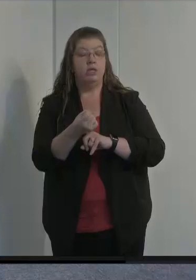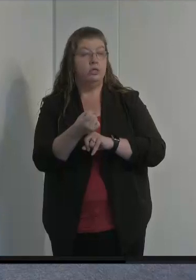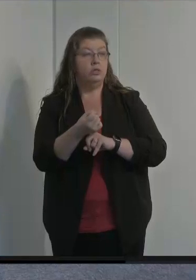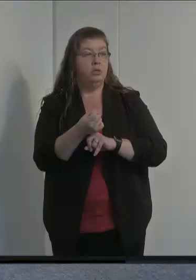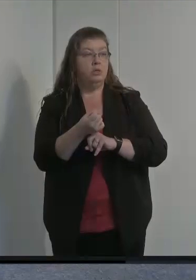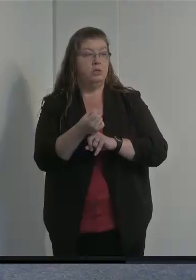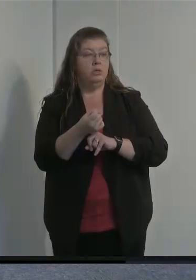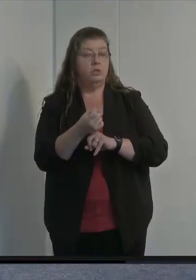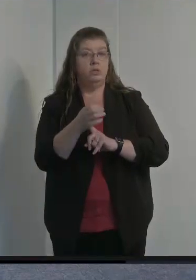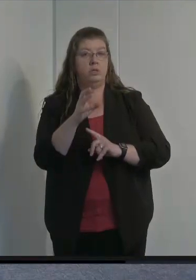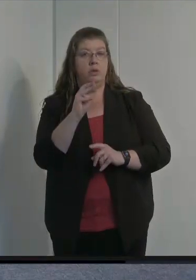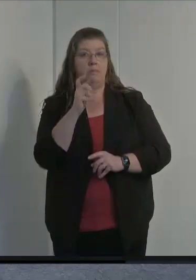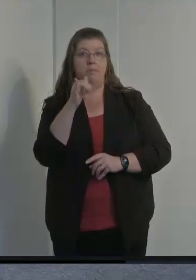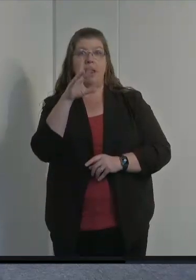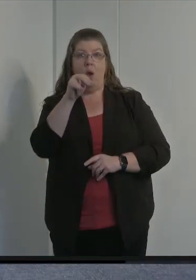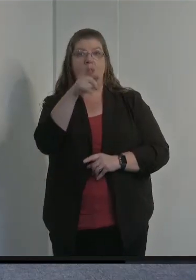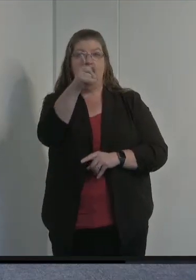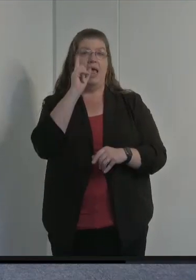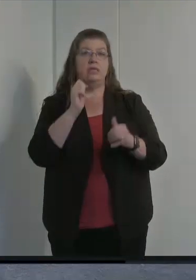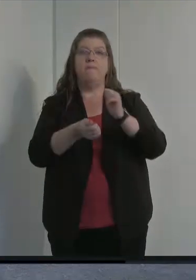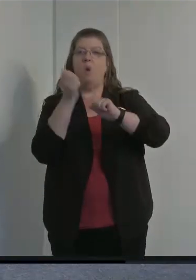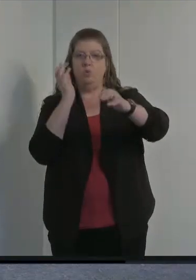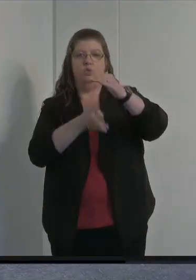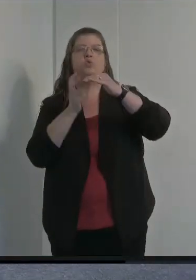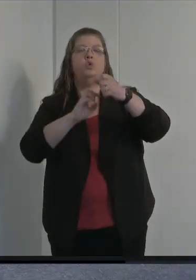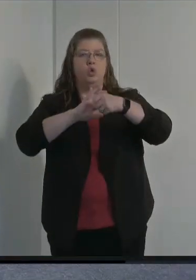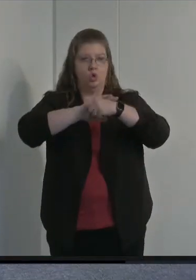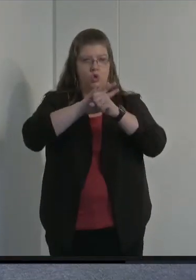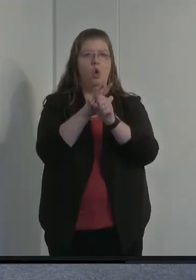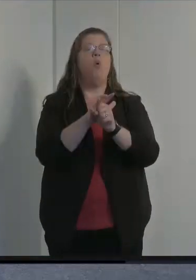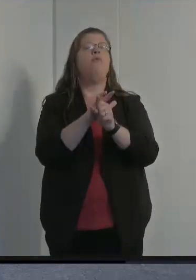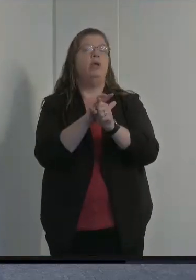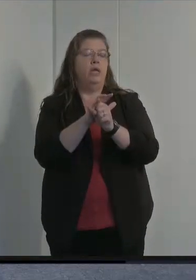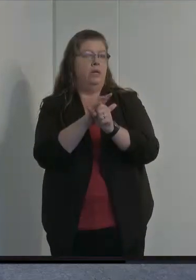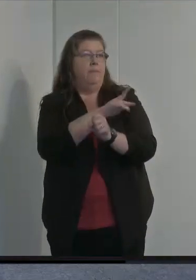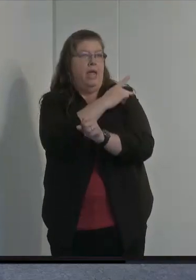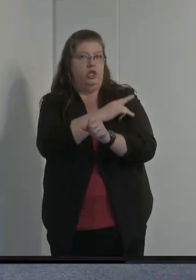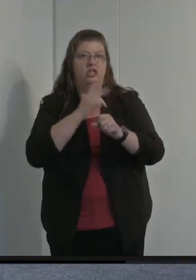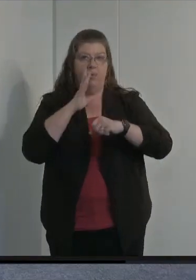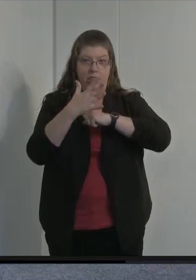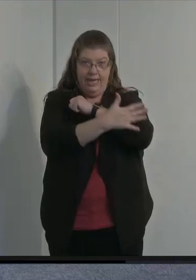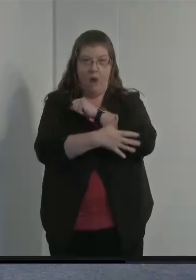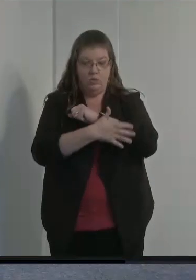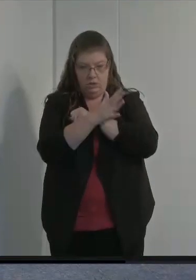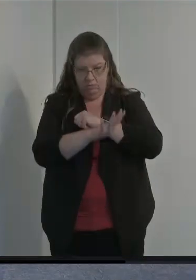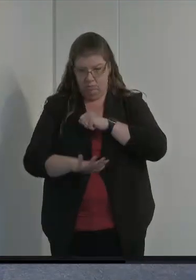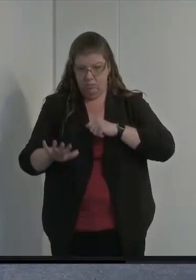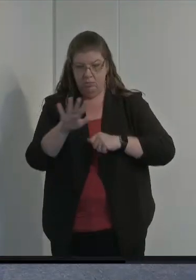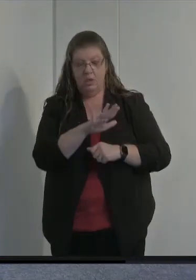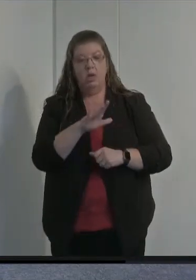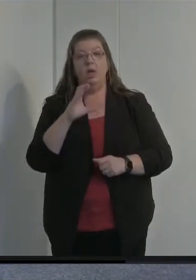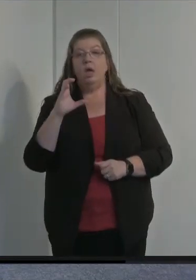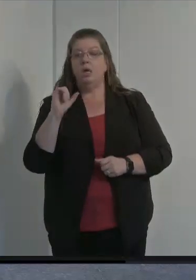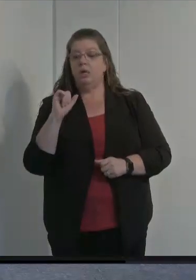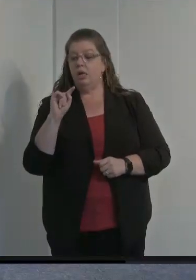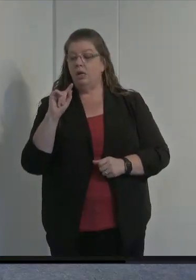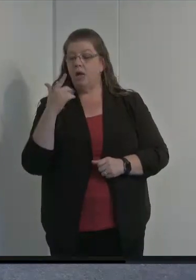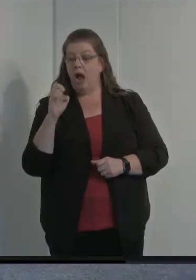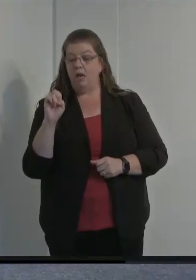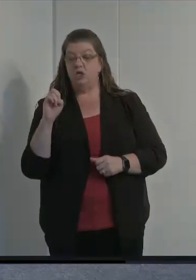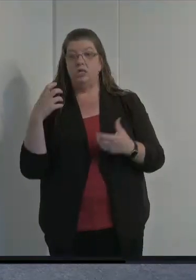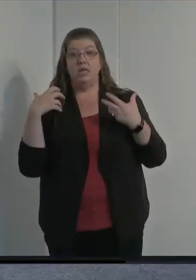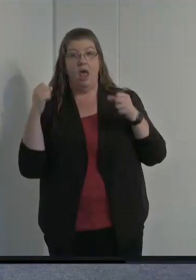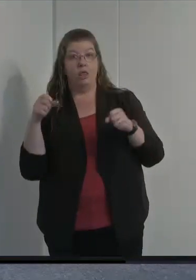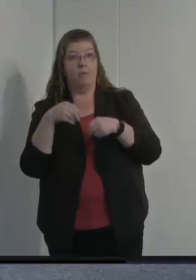Marion, of course, has had the bulk of the COVID patients hospitalized in the county. Cottage Health puts out a very helpful